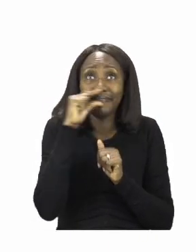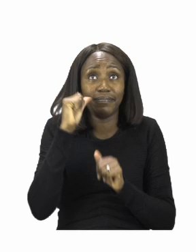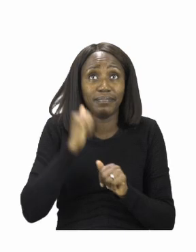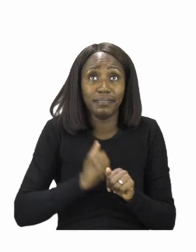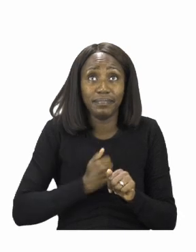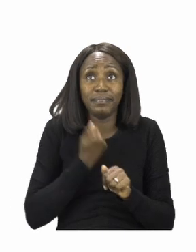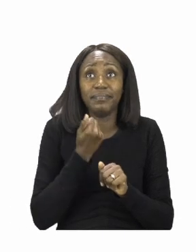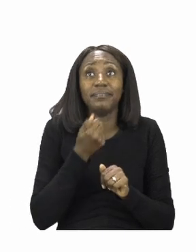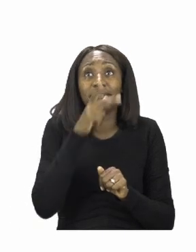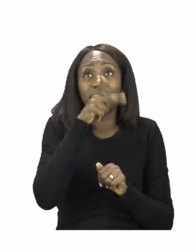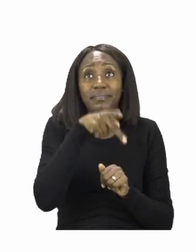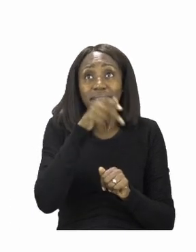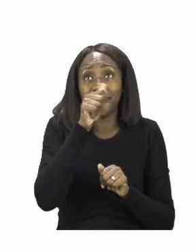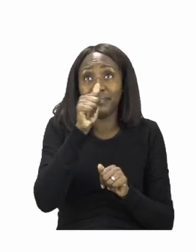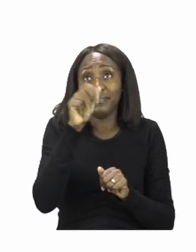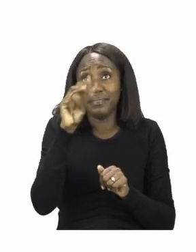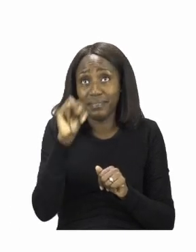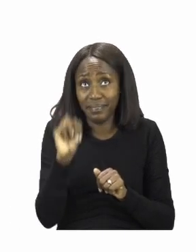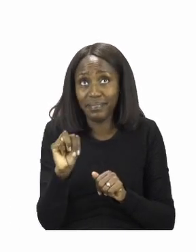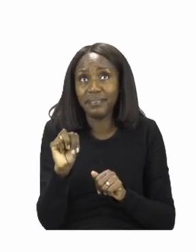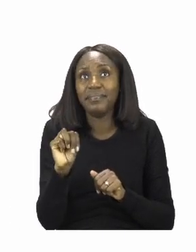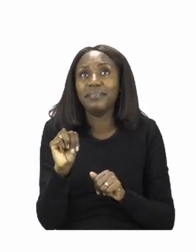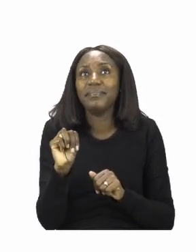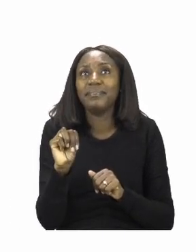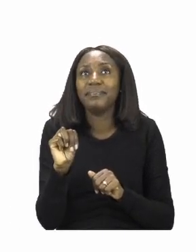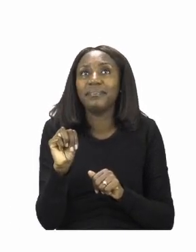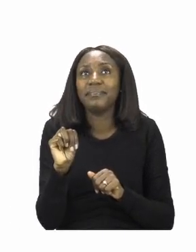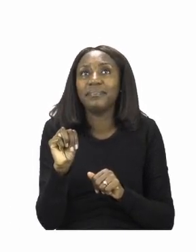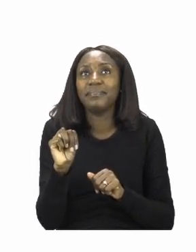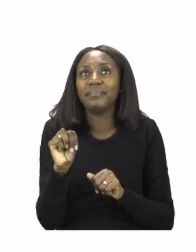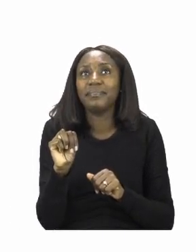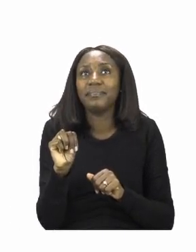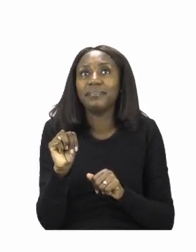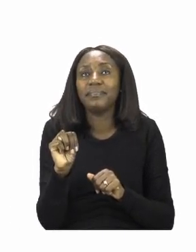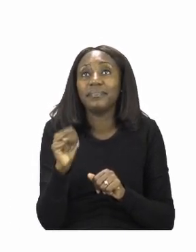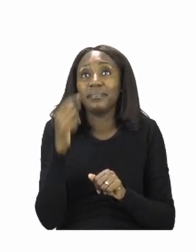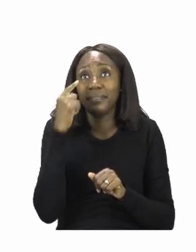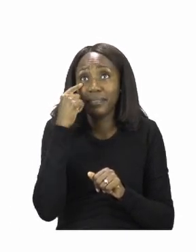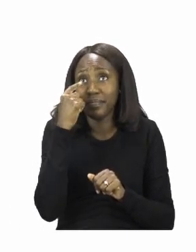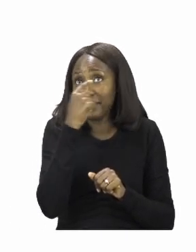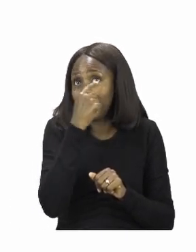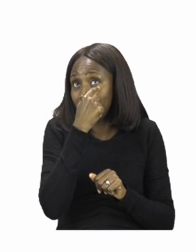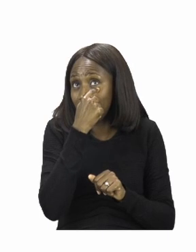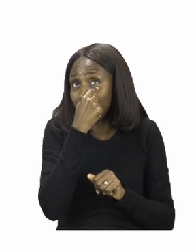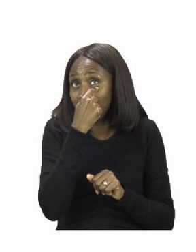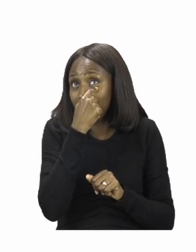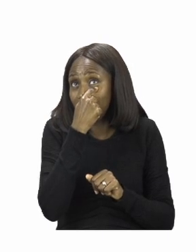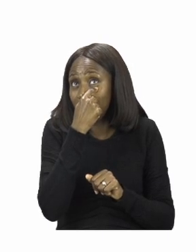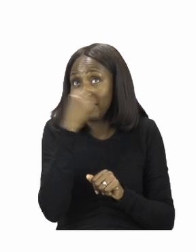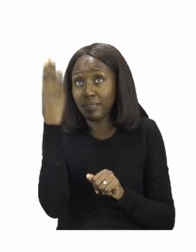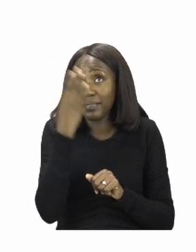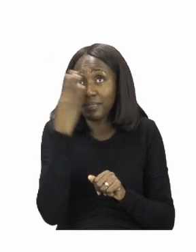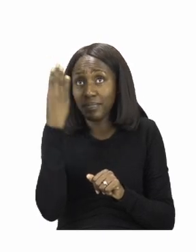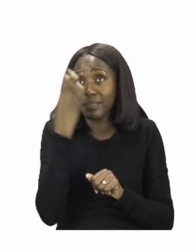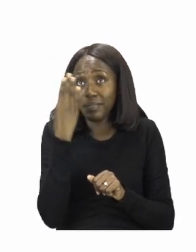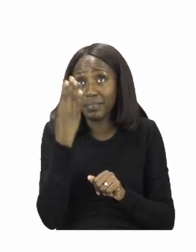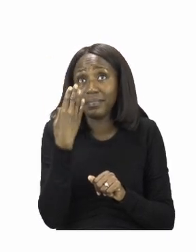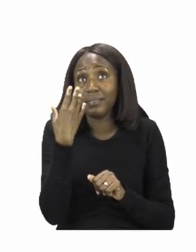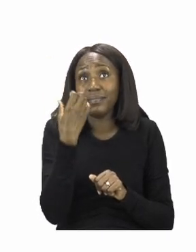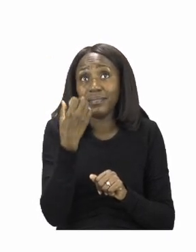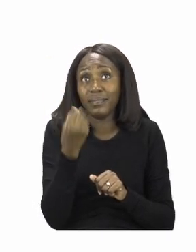My name is Pam. I have 2